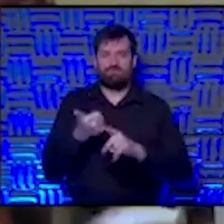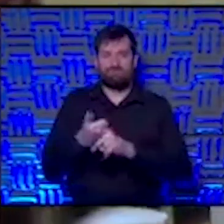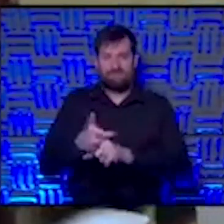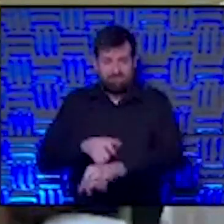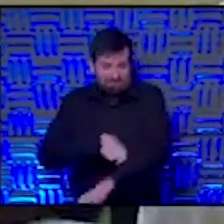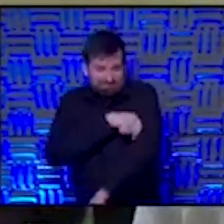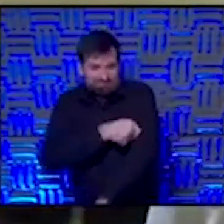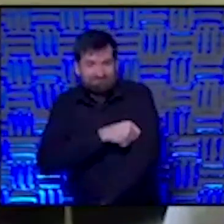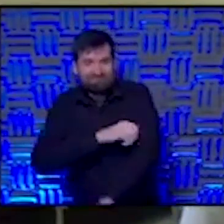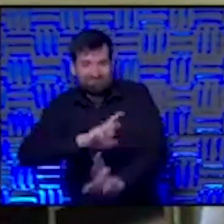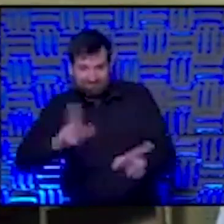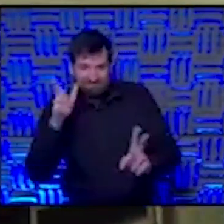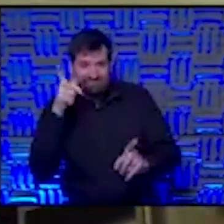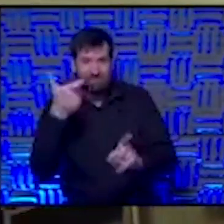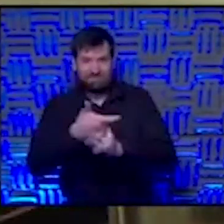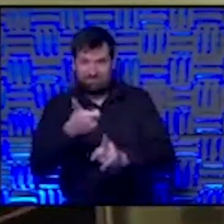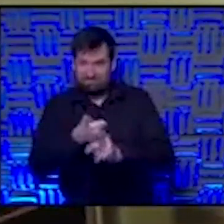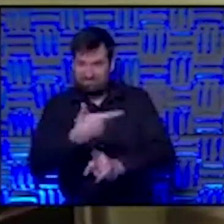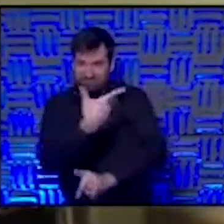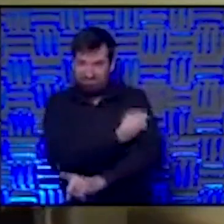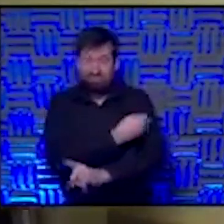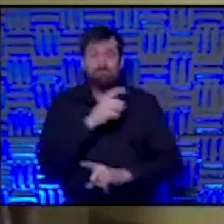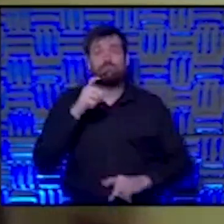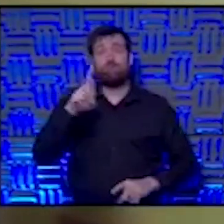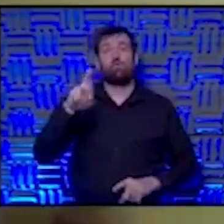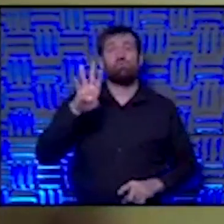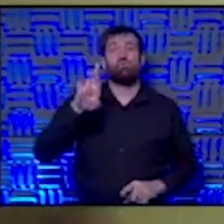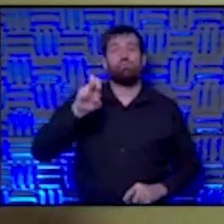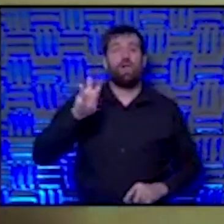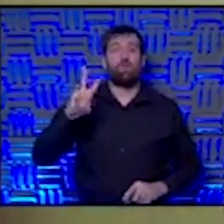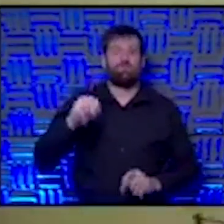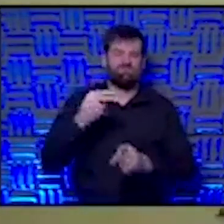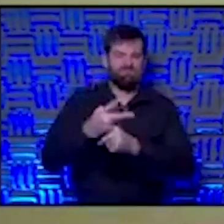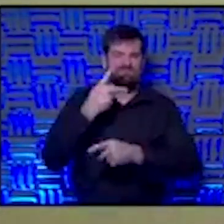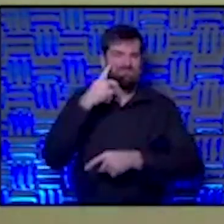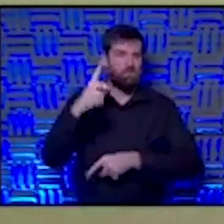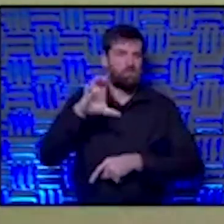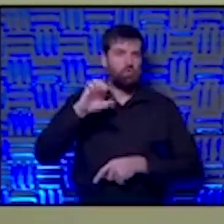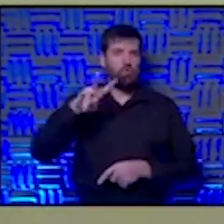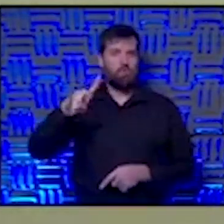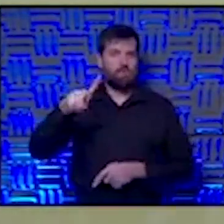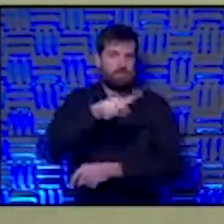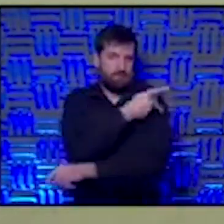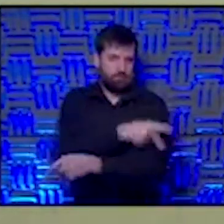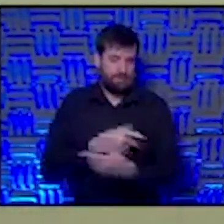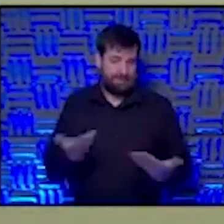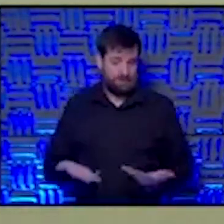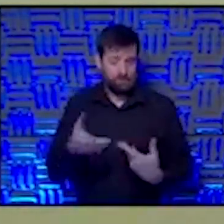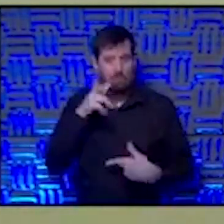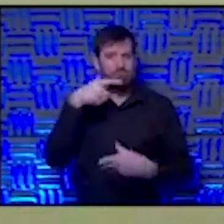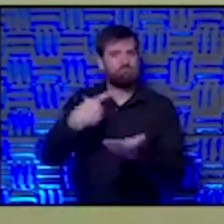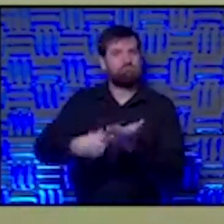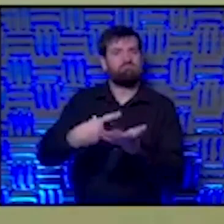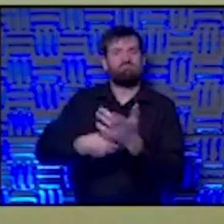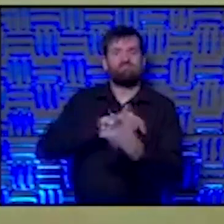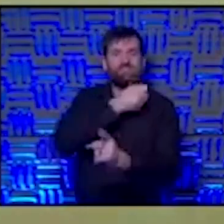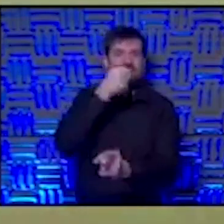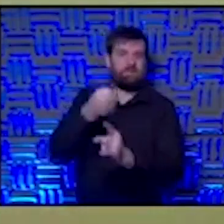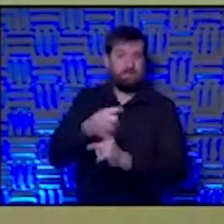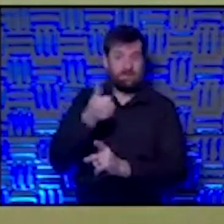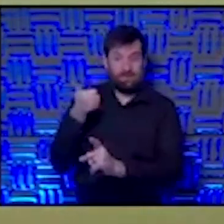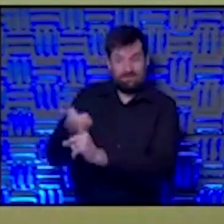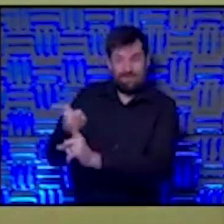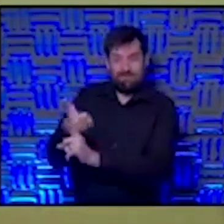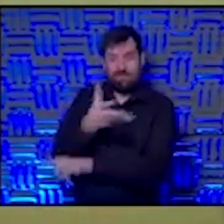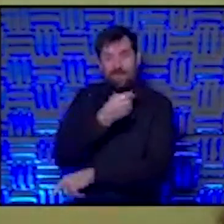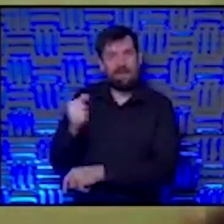get the COVID-19 vaccine. Dr. Brown cares for COVID-19 patients here in the hospital, and he will talk about the impact on him